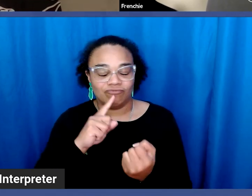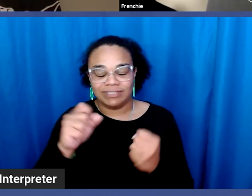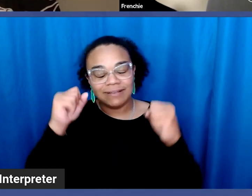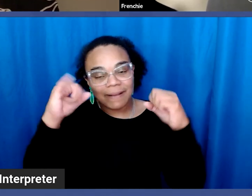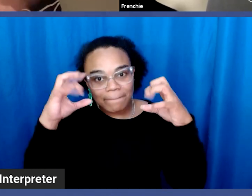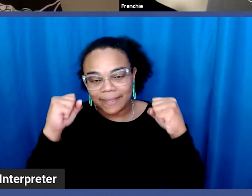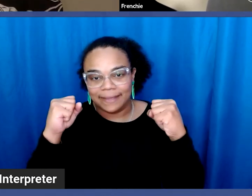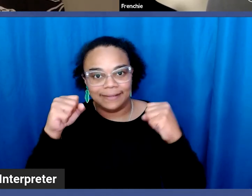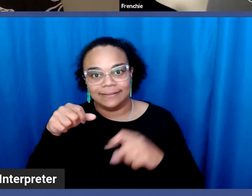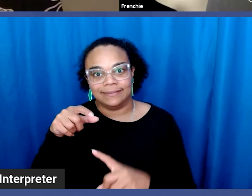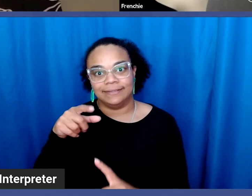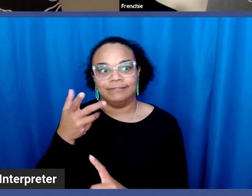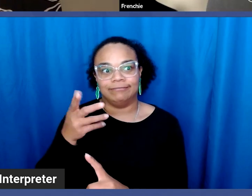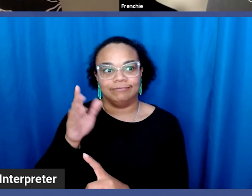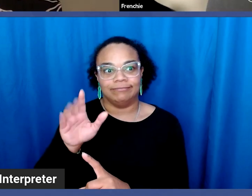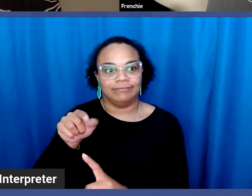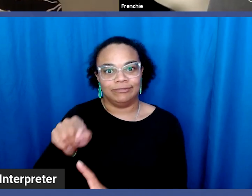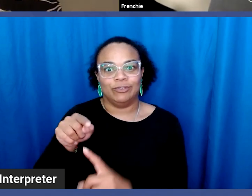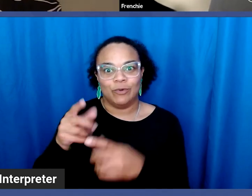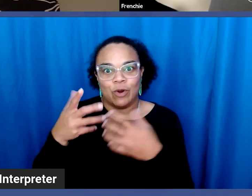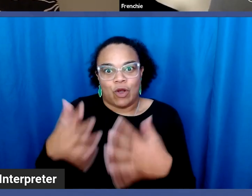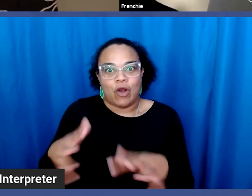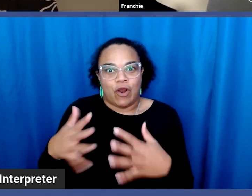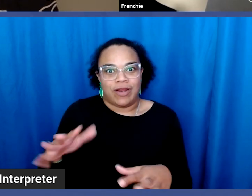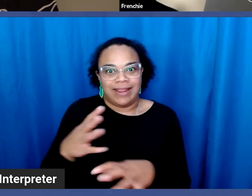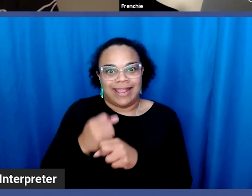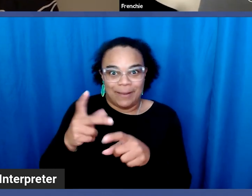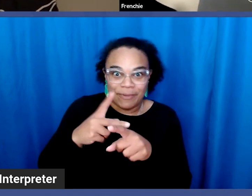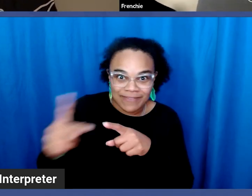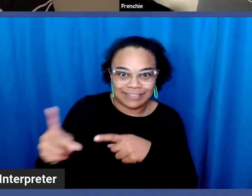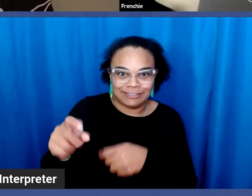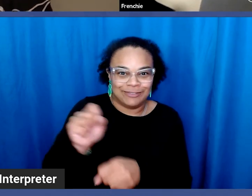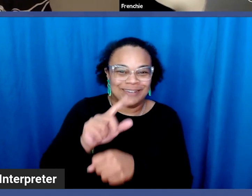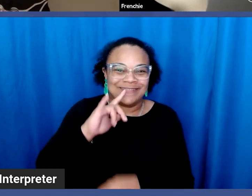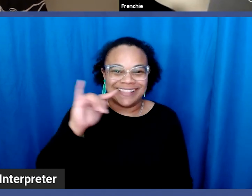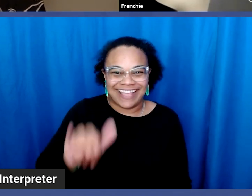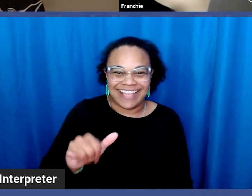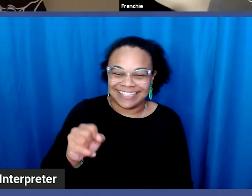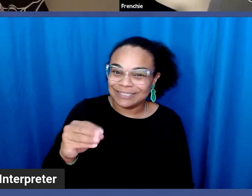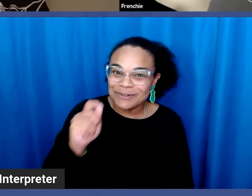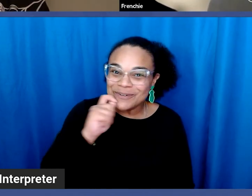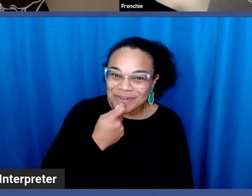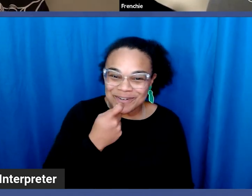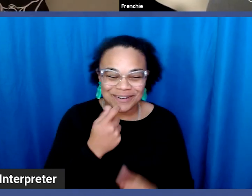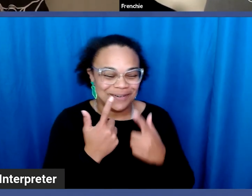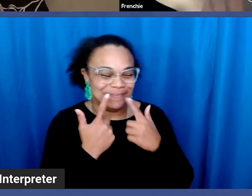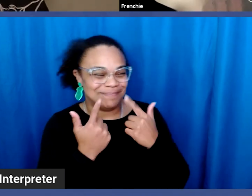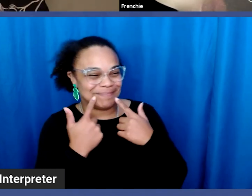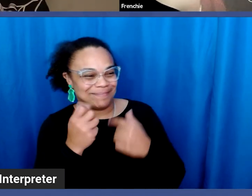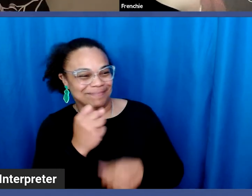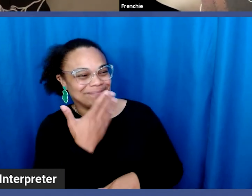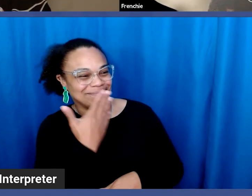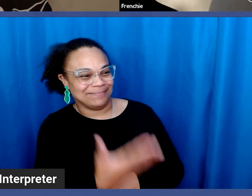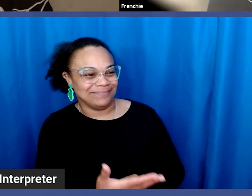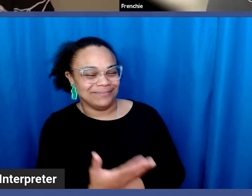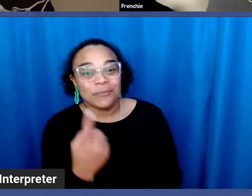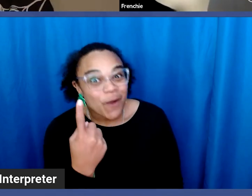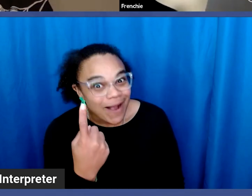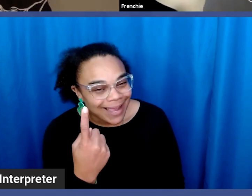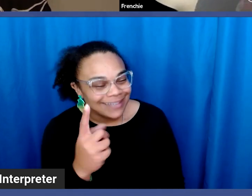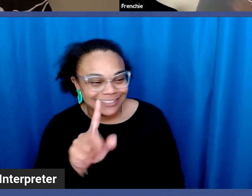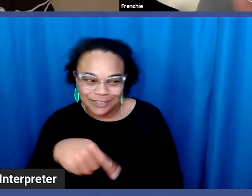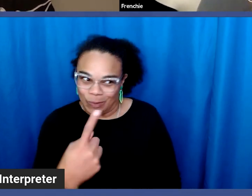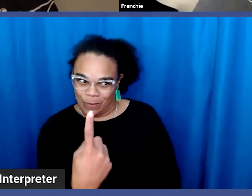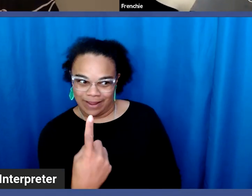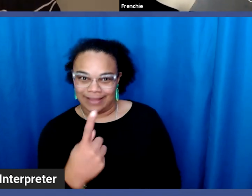that you're already getting professional gigs to do that. That's so cool. Thank you. Um, It was a one, but